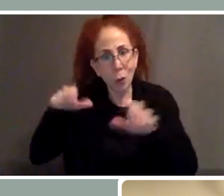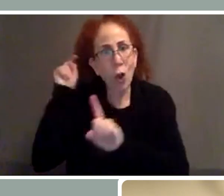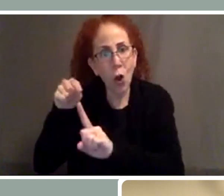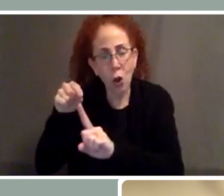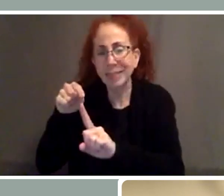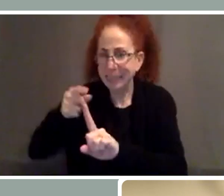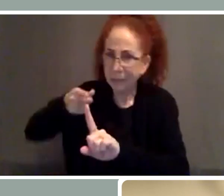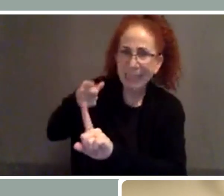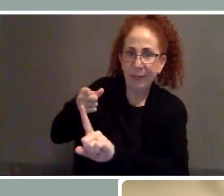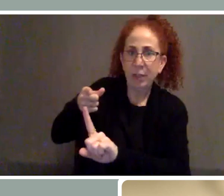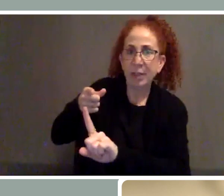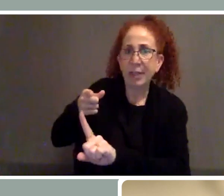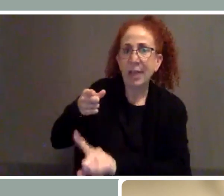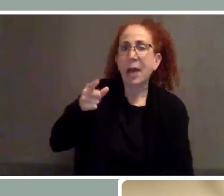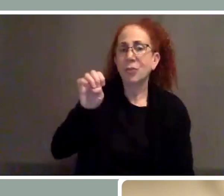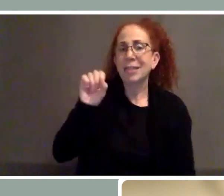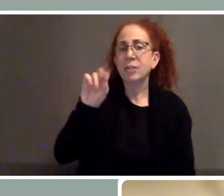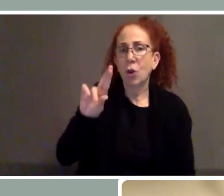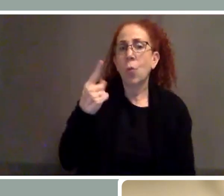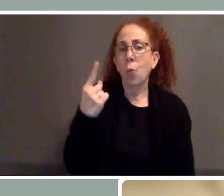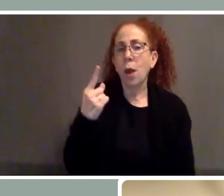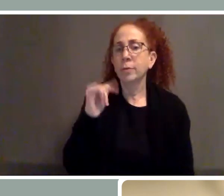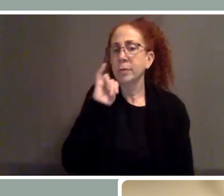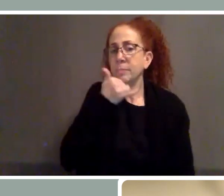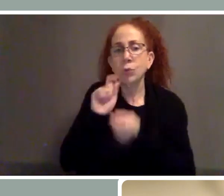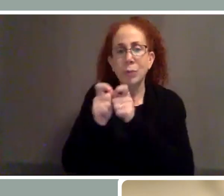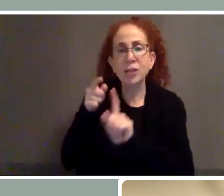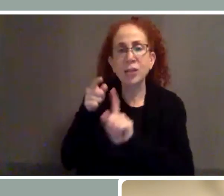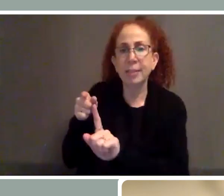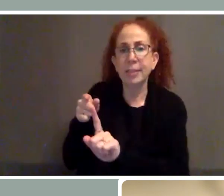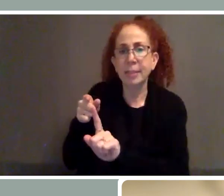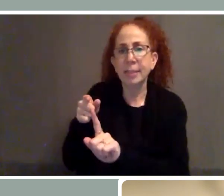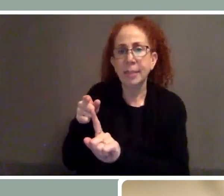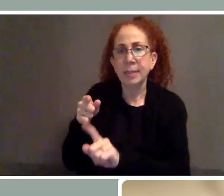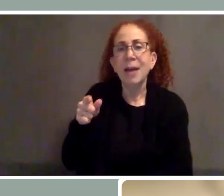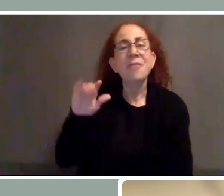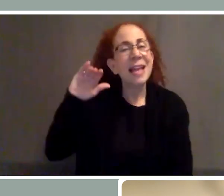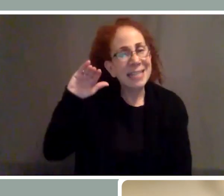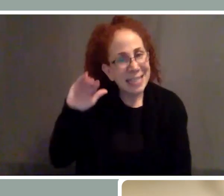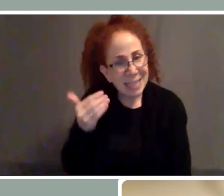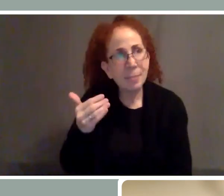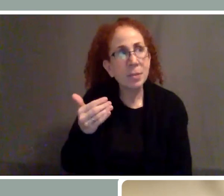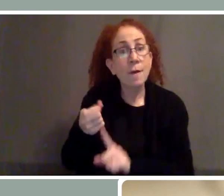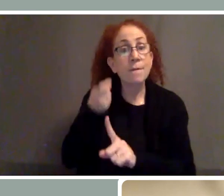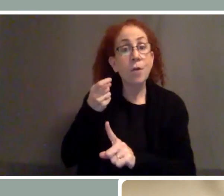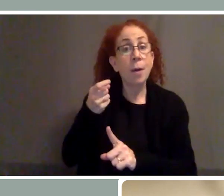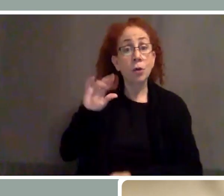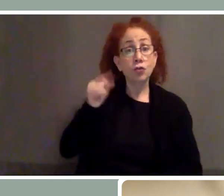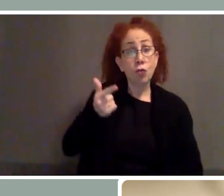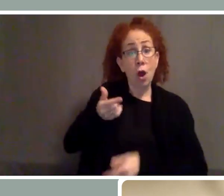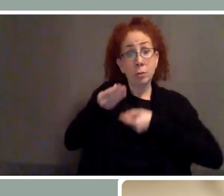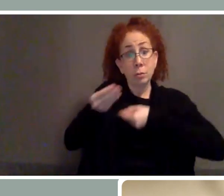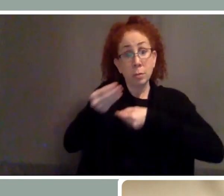looking specifically at these ESR1 mutations that seem to develop under pressure of drugs. If we talked